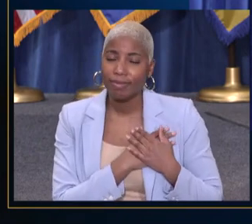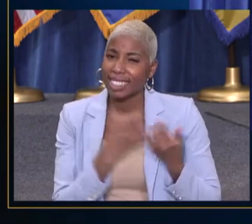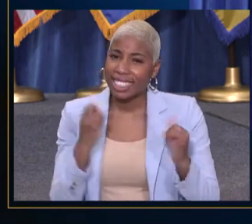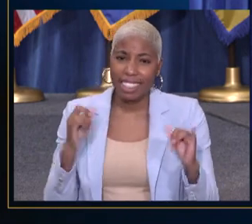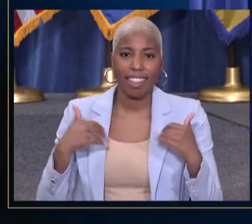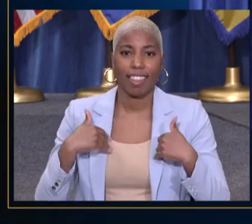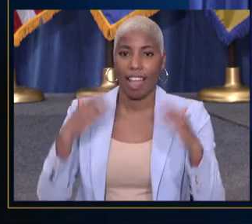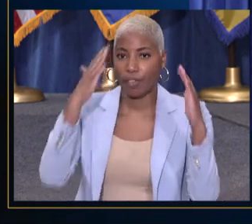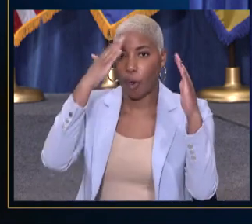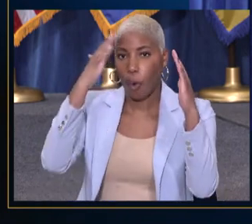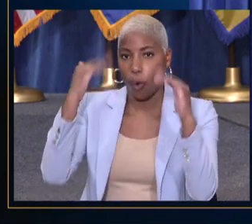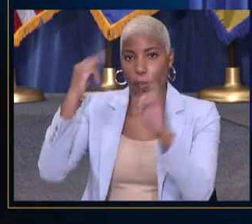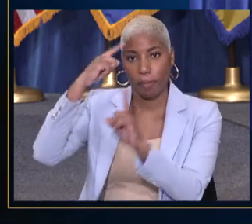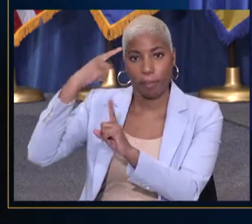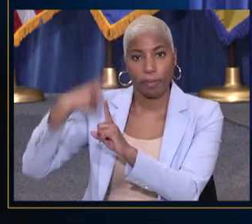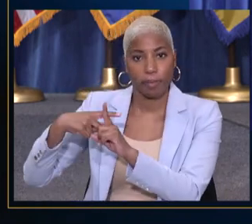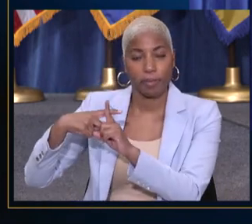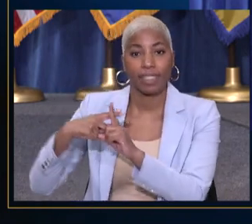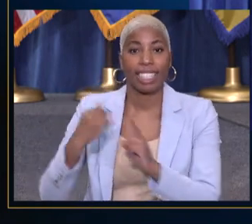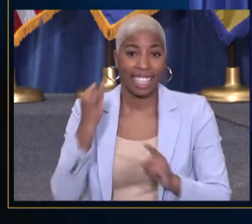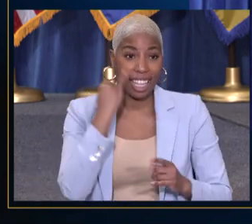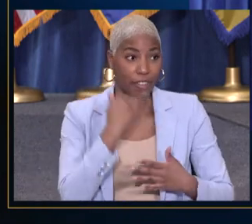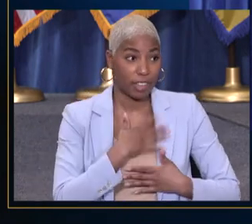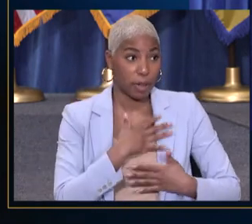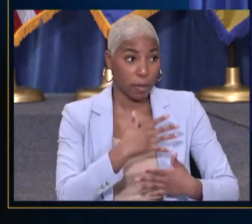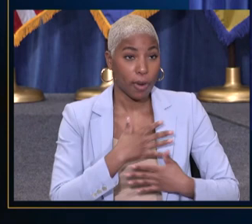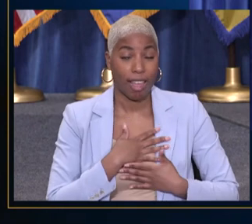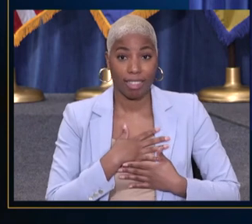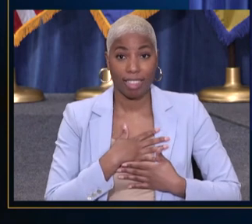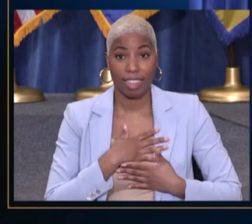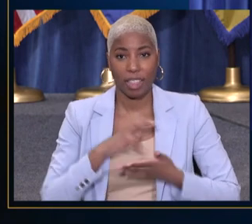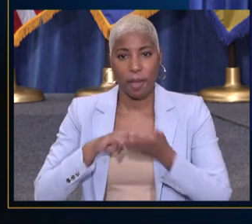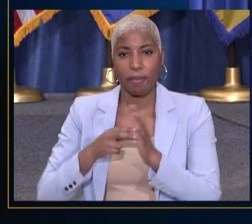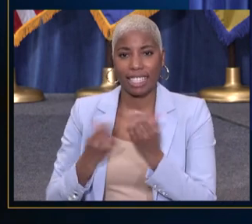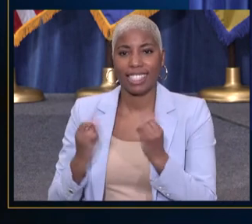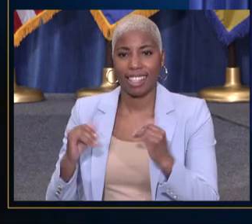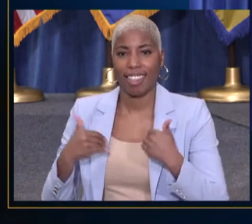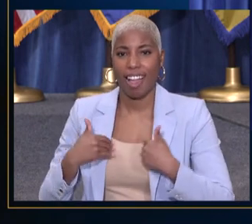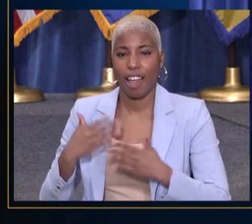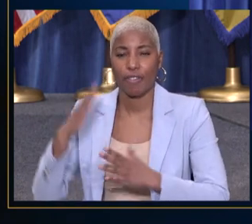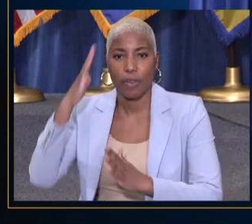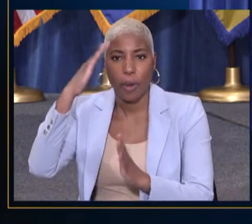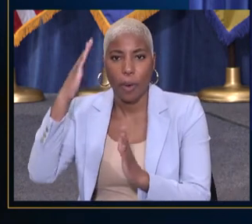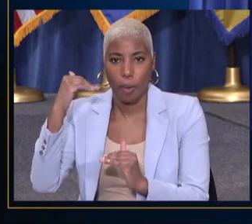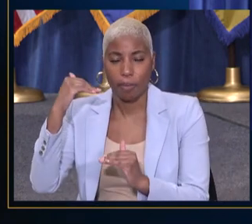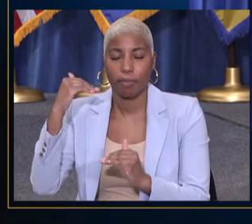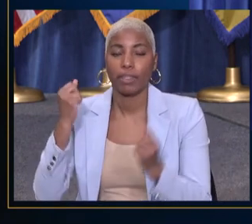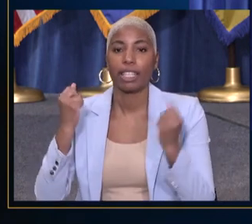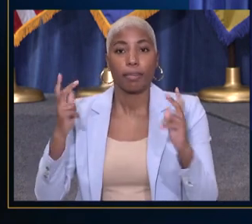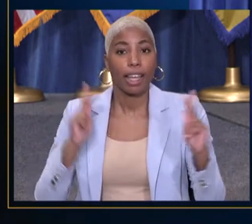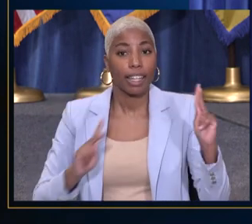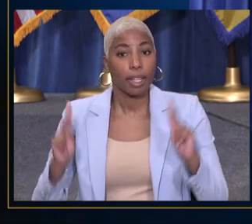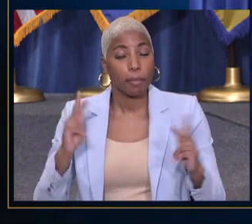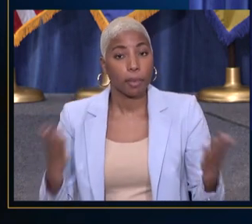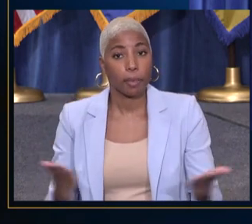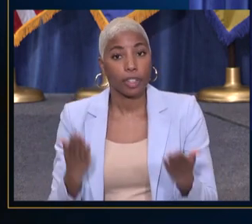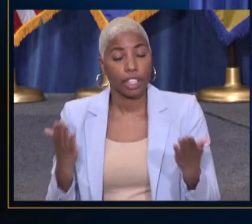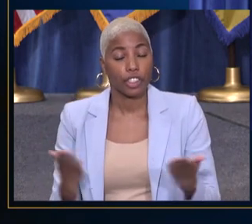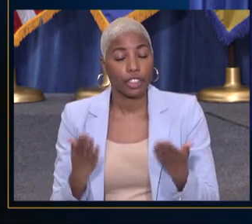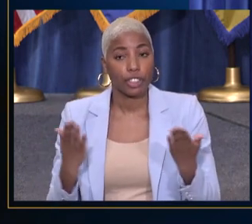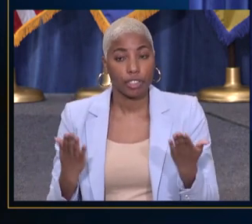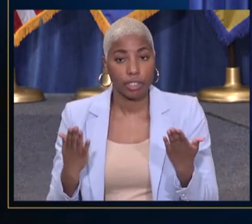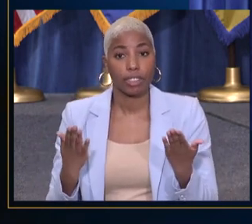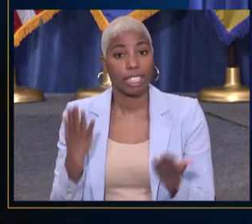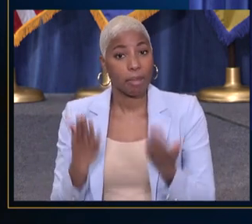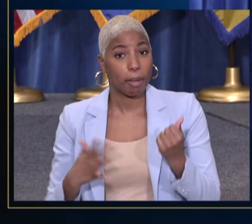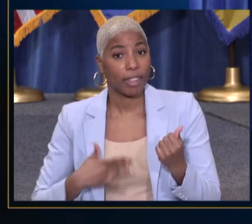say that as long as there is breath, there is hope. And for many of us here, you're feeling, some of you